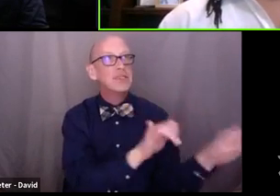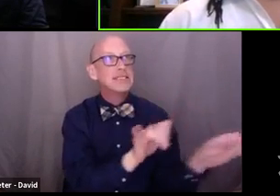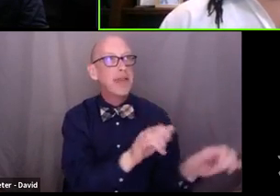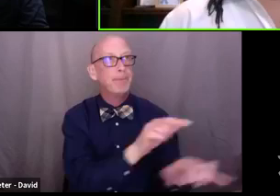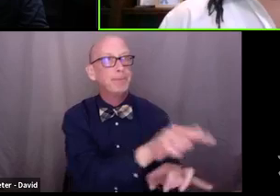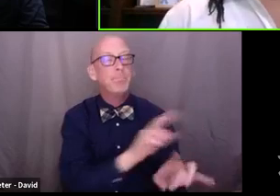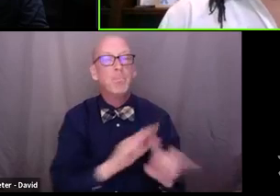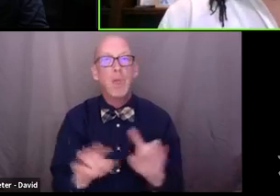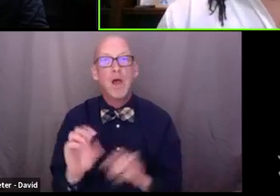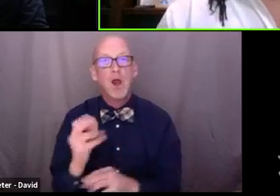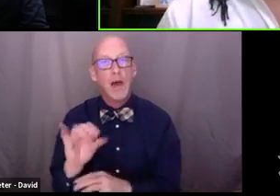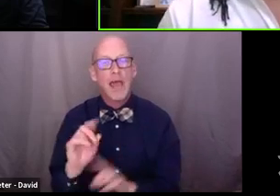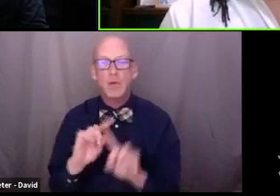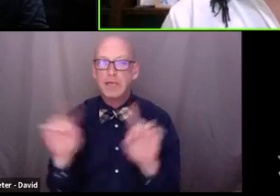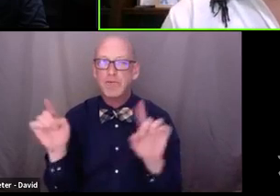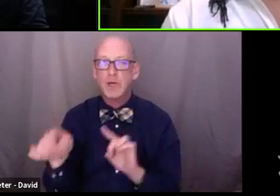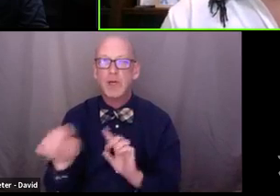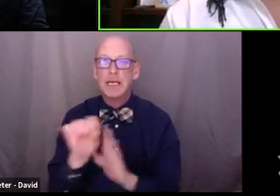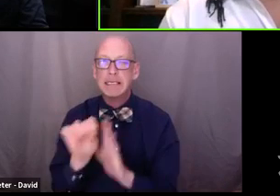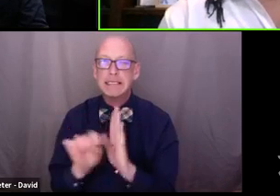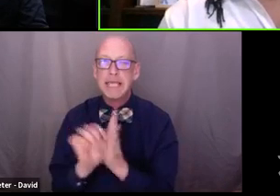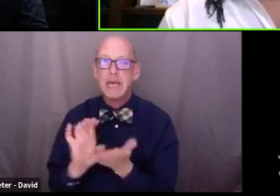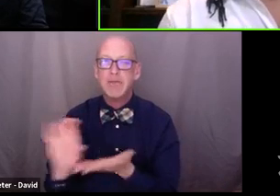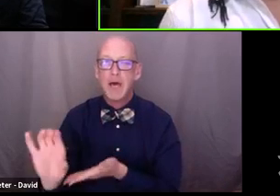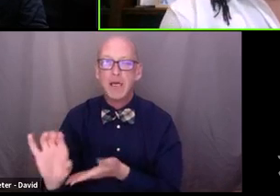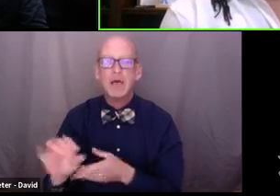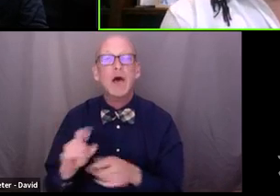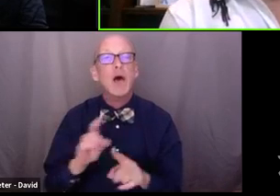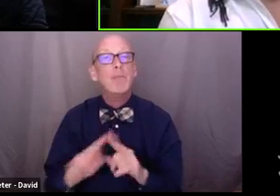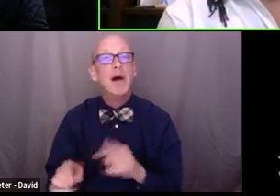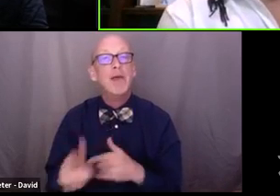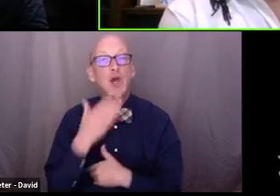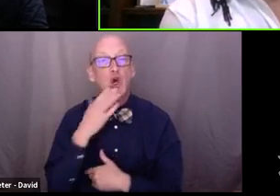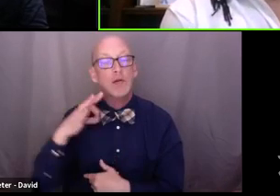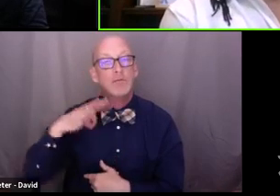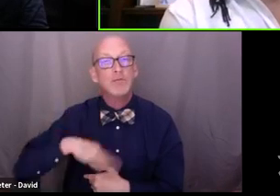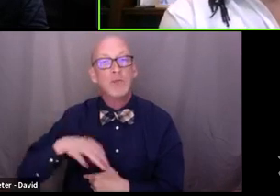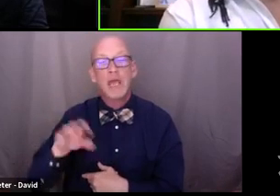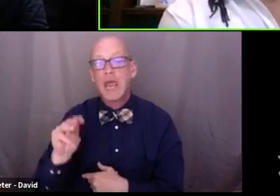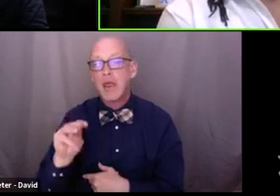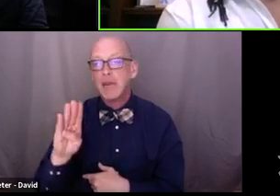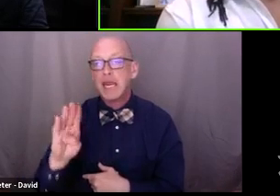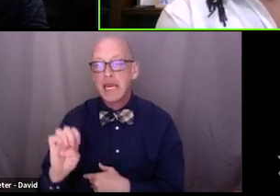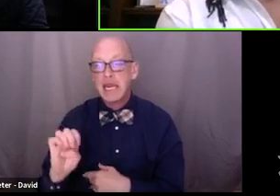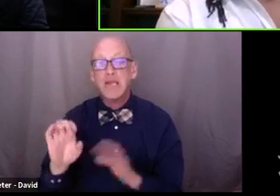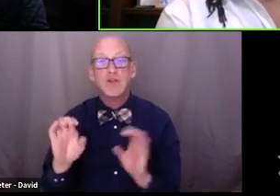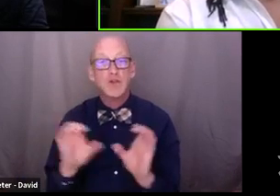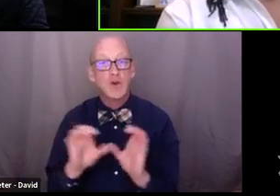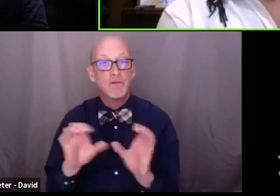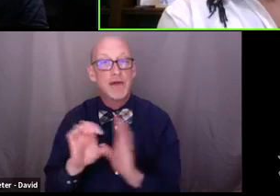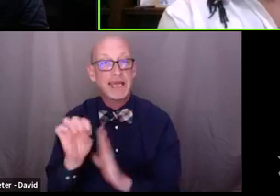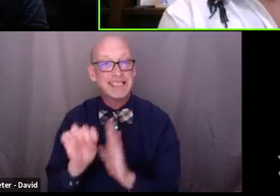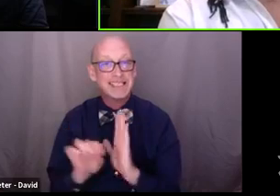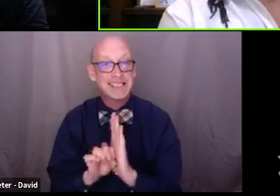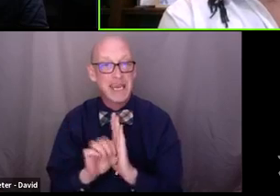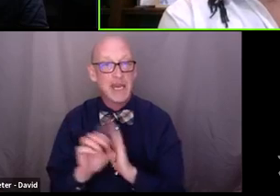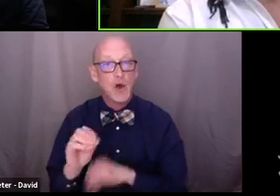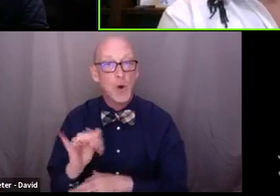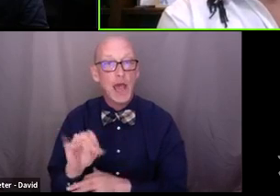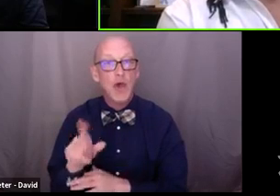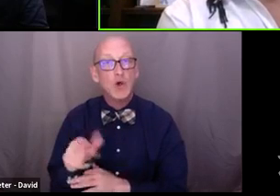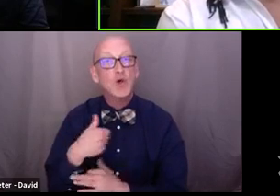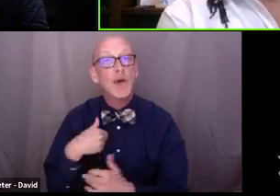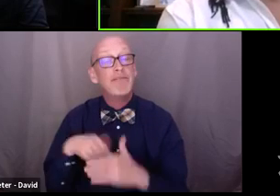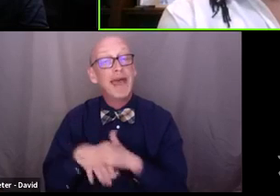But the tangible benefit to being MBE certified in the state of Ohio is that you have access